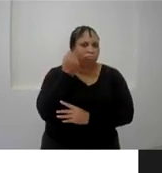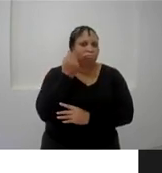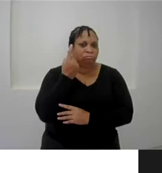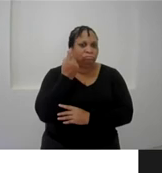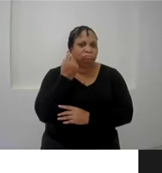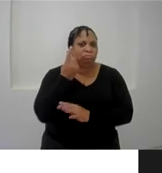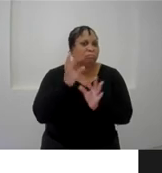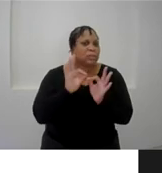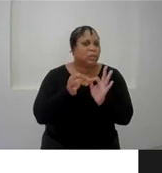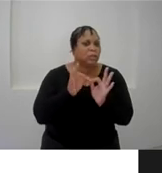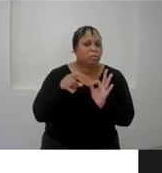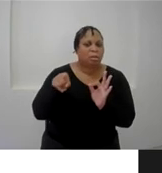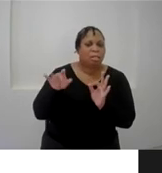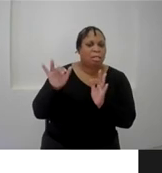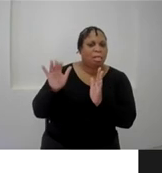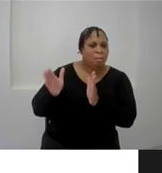interpret who this person is.